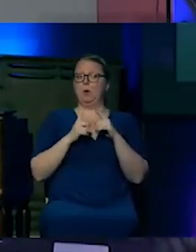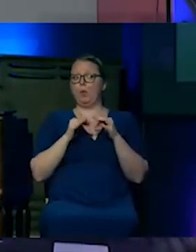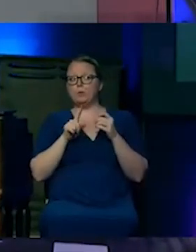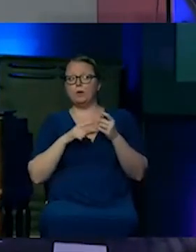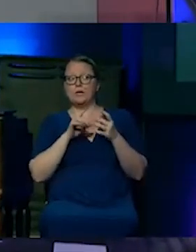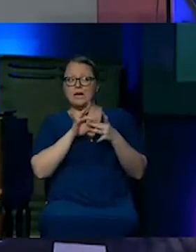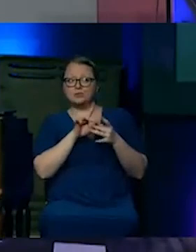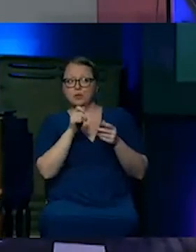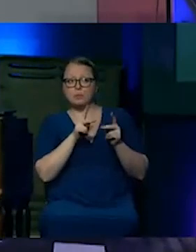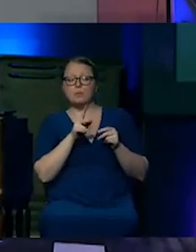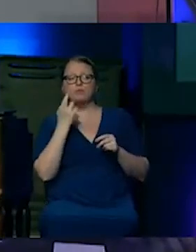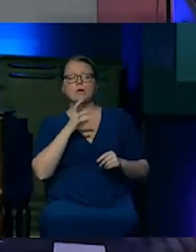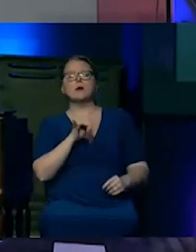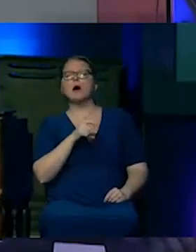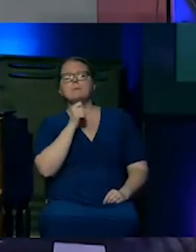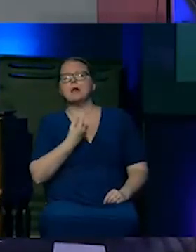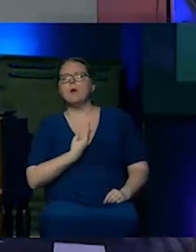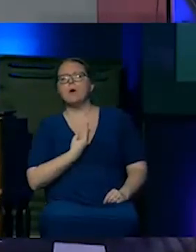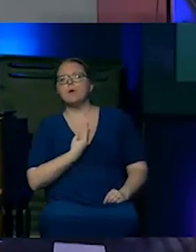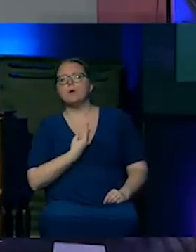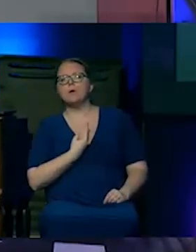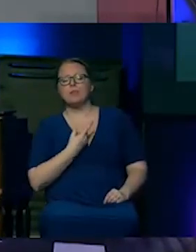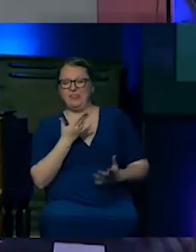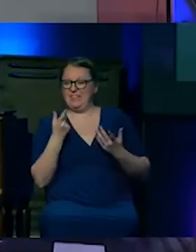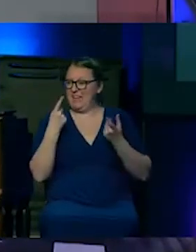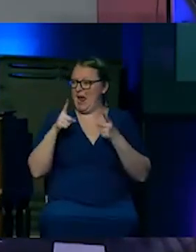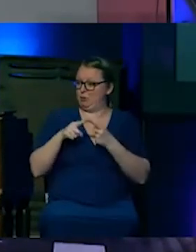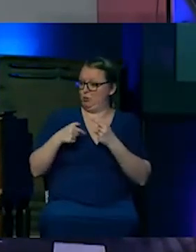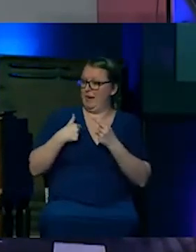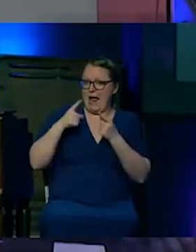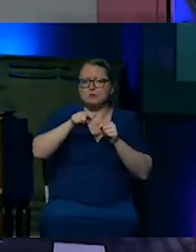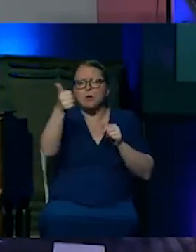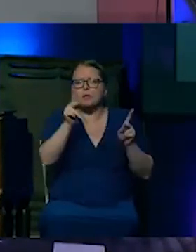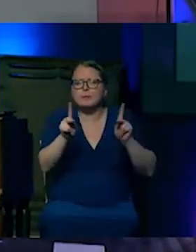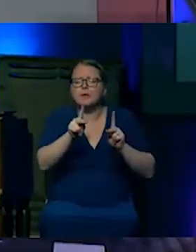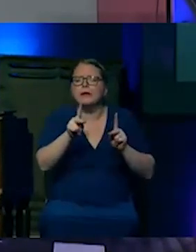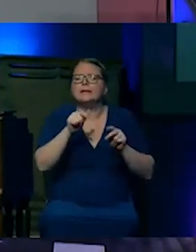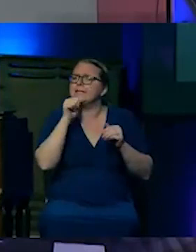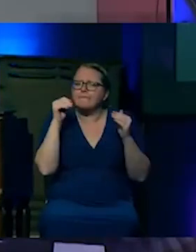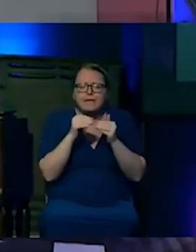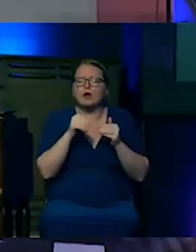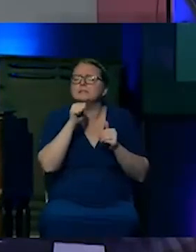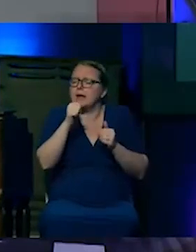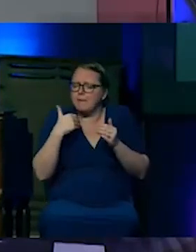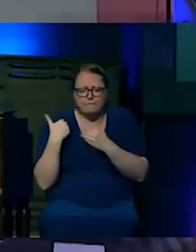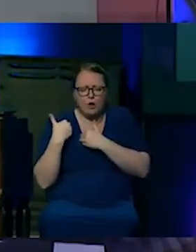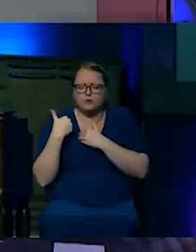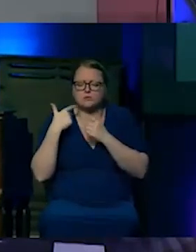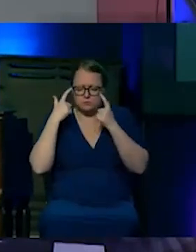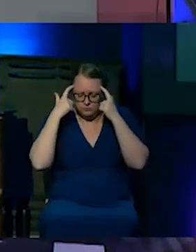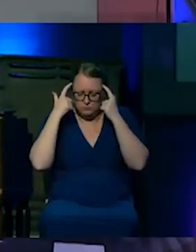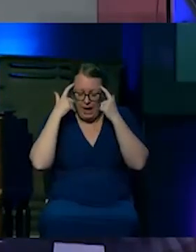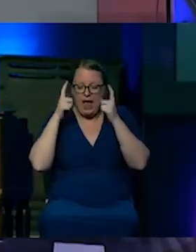and we realize we're not alone, this thing that happened to me happened to other people, and it's not fair, and it's not my fault. Then